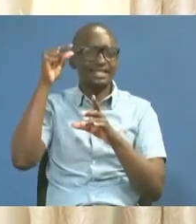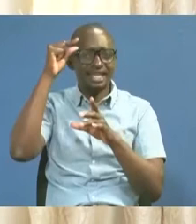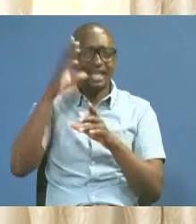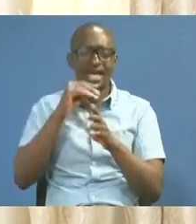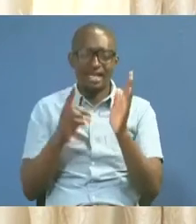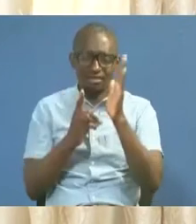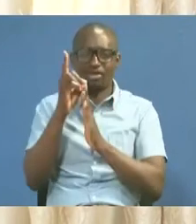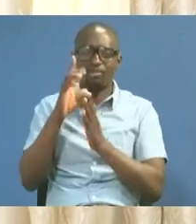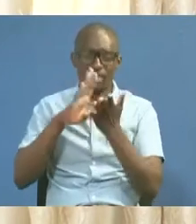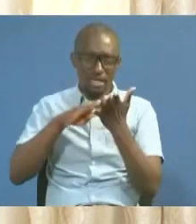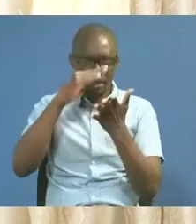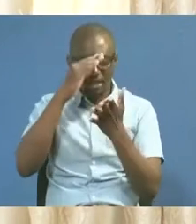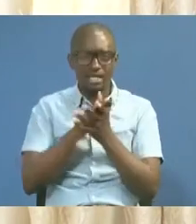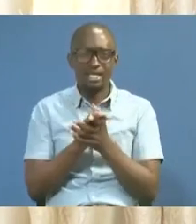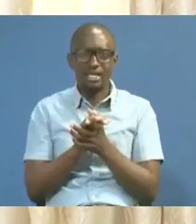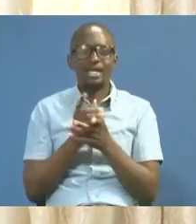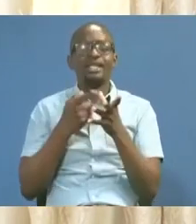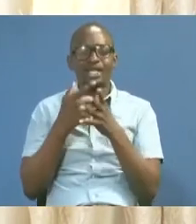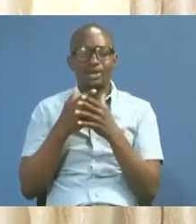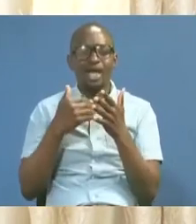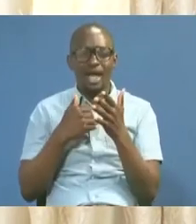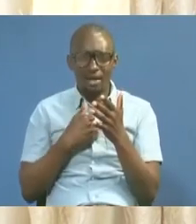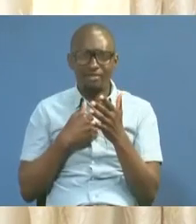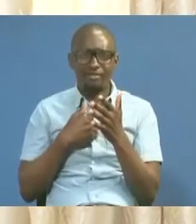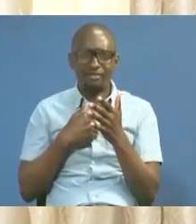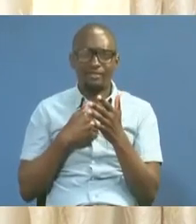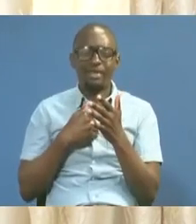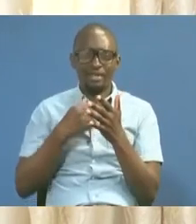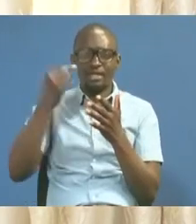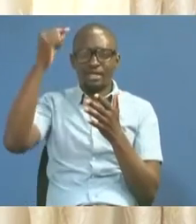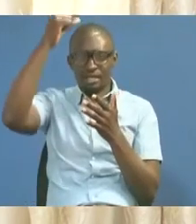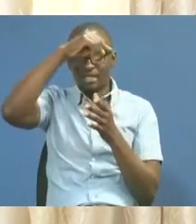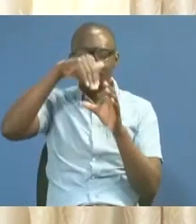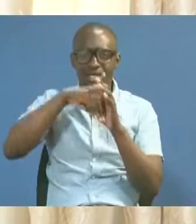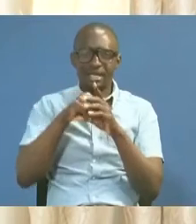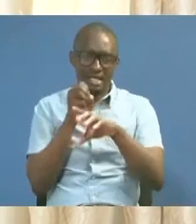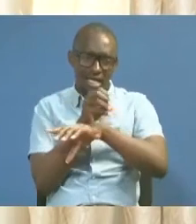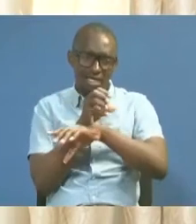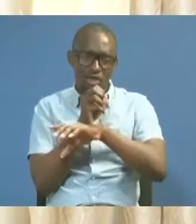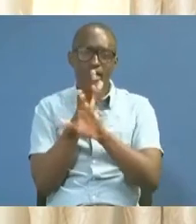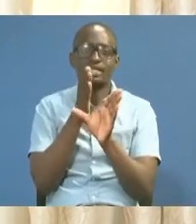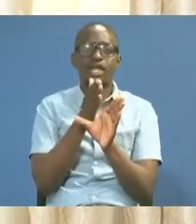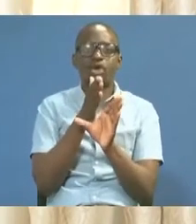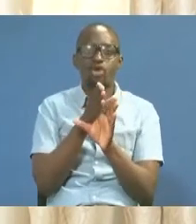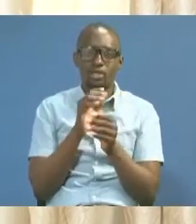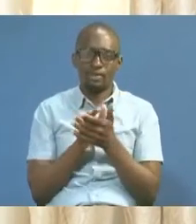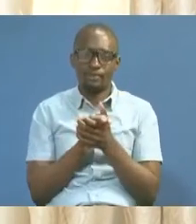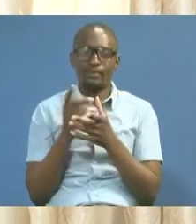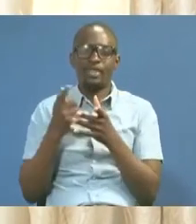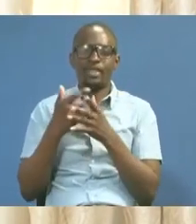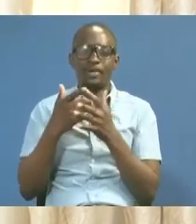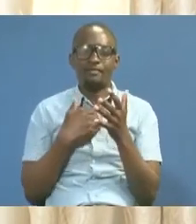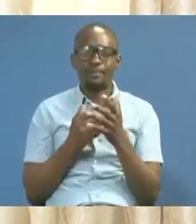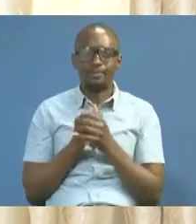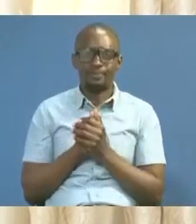We also offer a Bachelor of Arts degree in Counseling Psychology. We also offer a Bachelor of